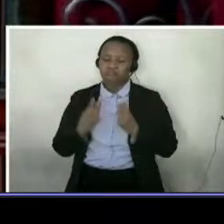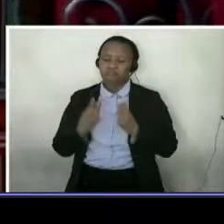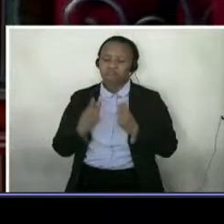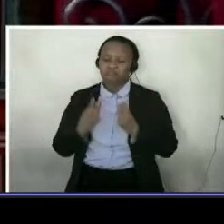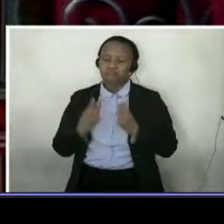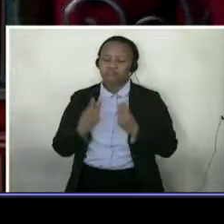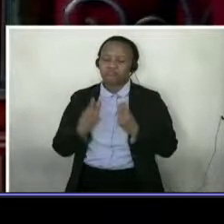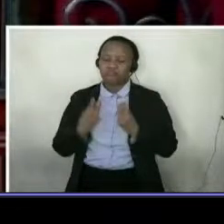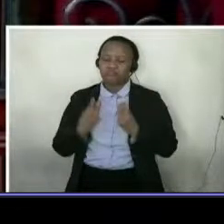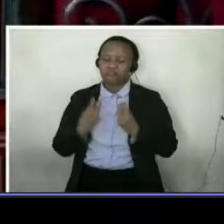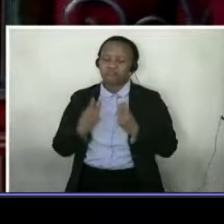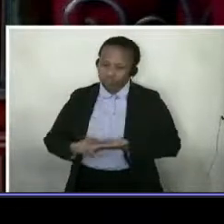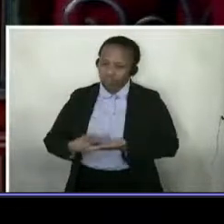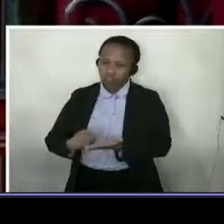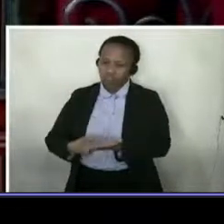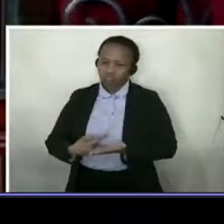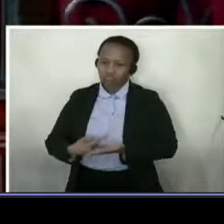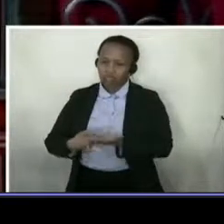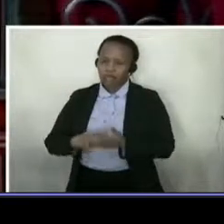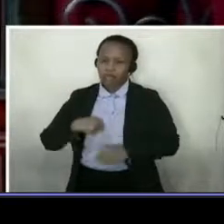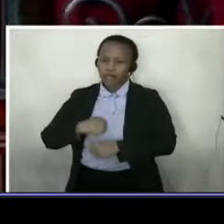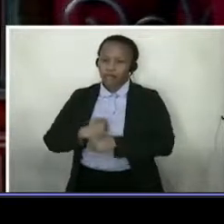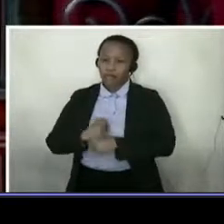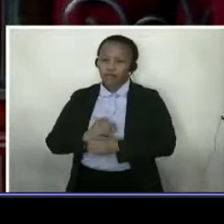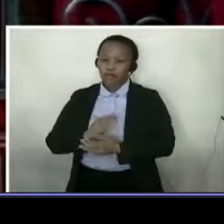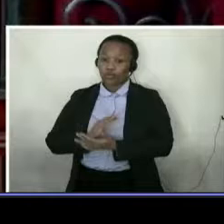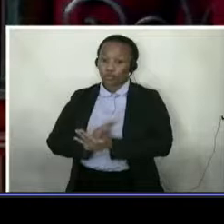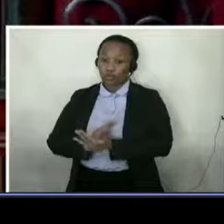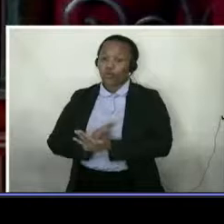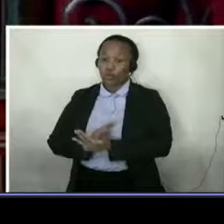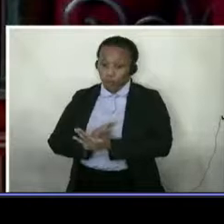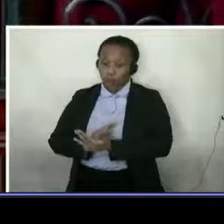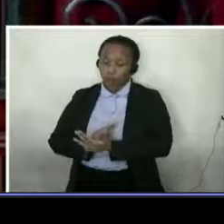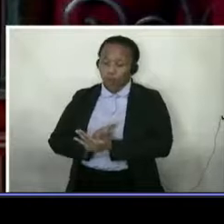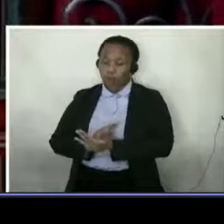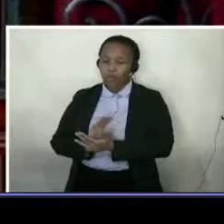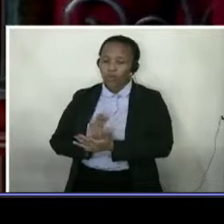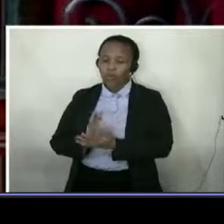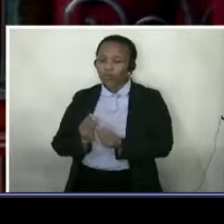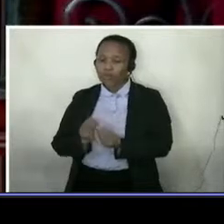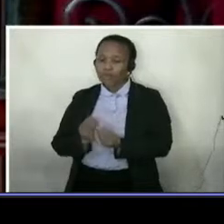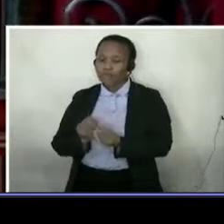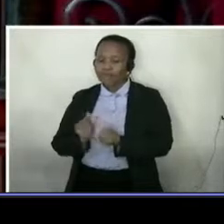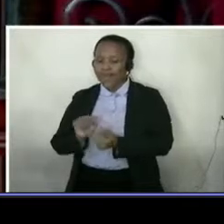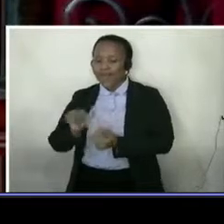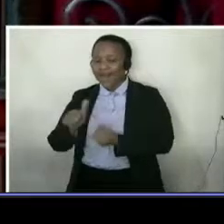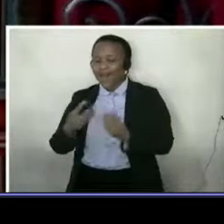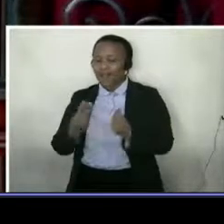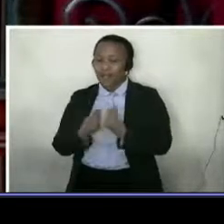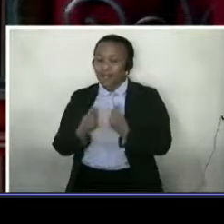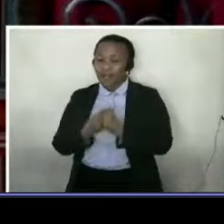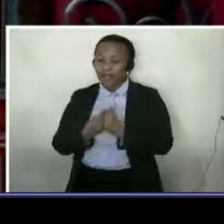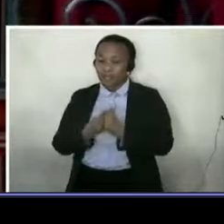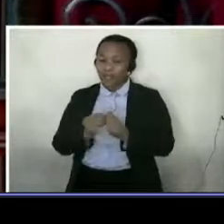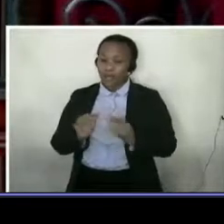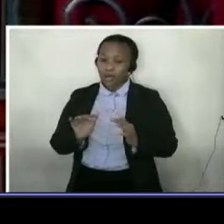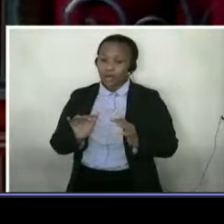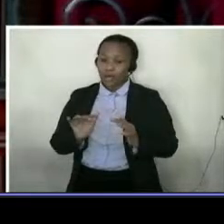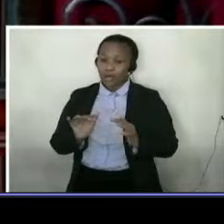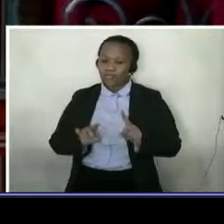pulling all stops in keeping, especially to those root causes of inaccuracy and